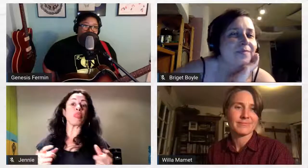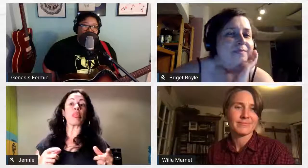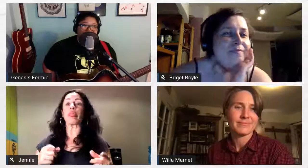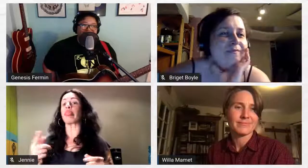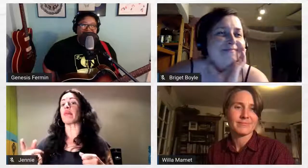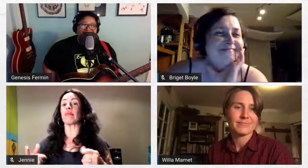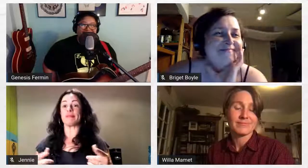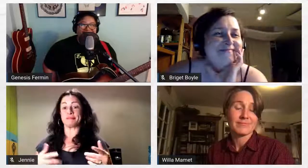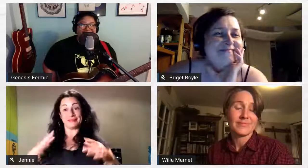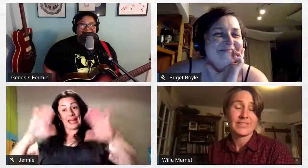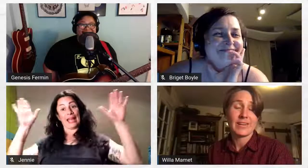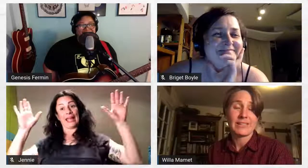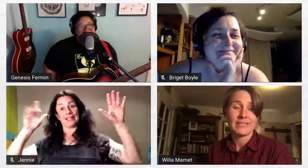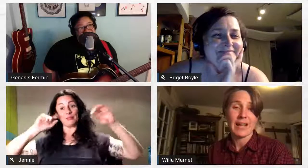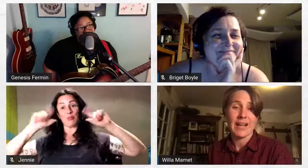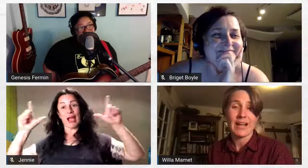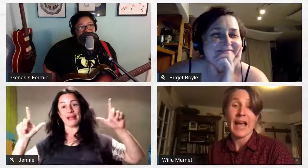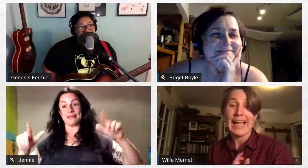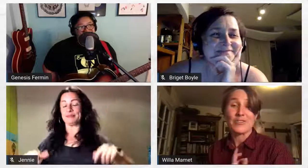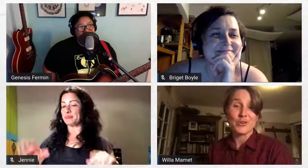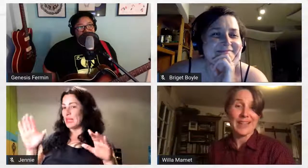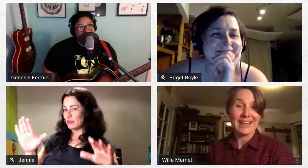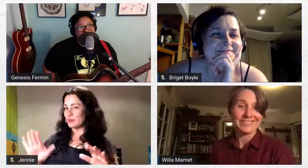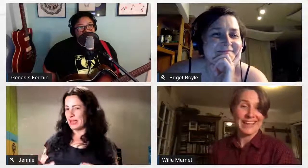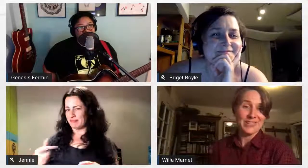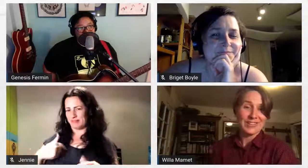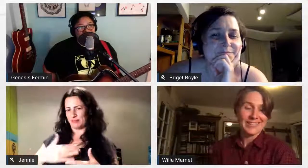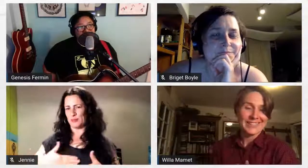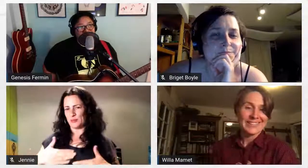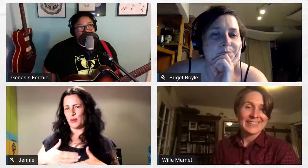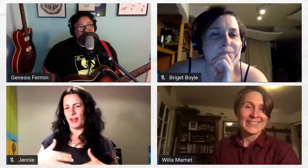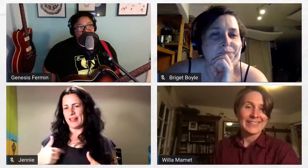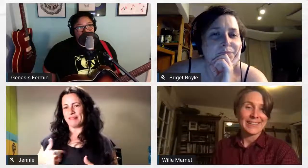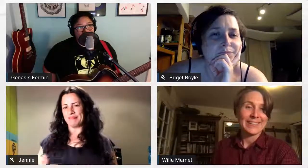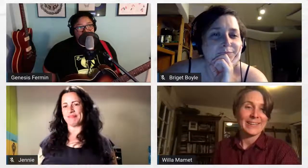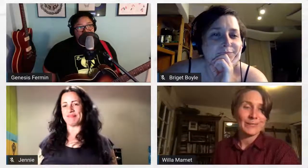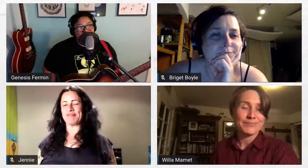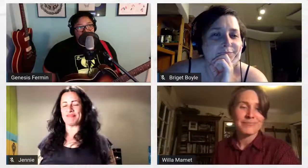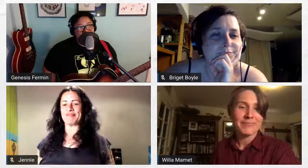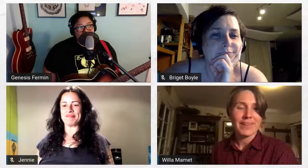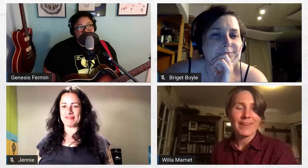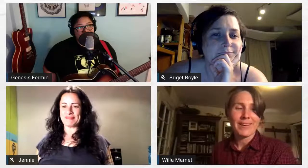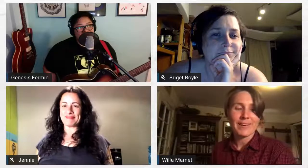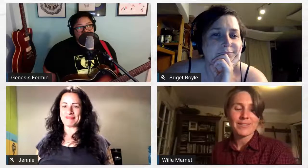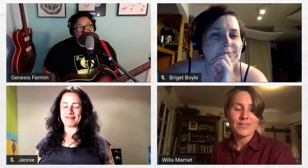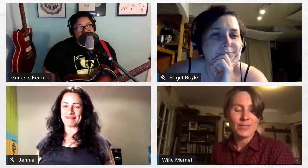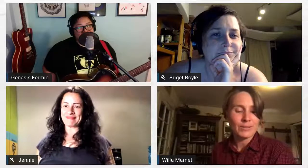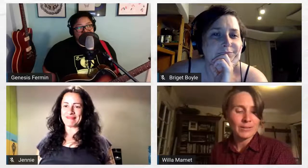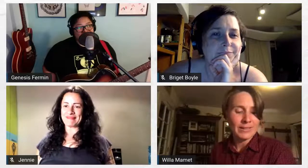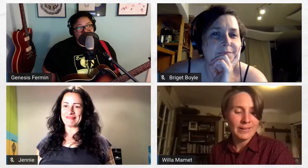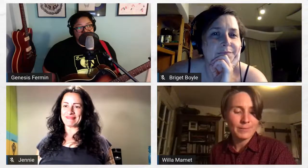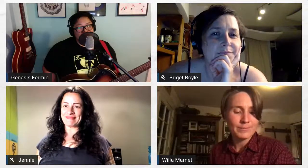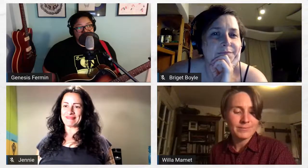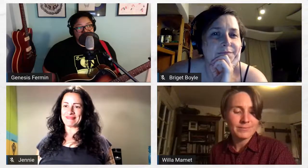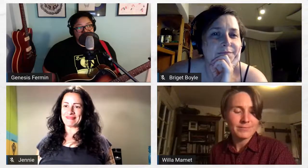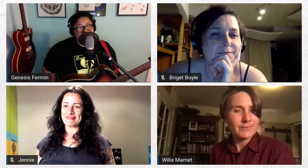surprise. It's great. I enjoy that, actually. Anything,